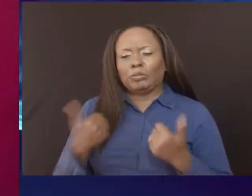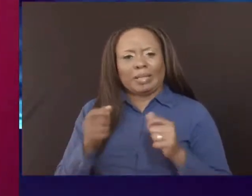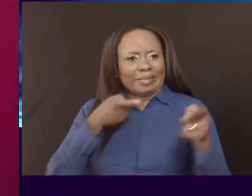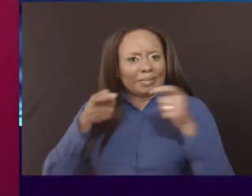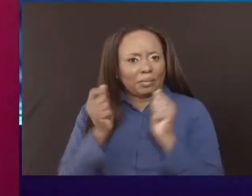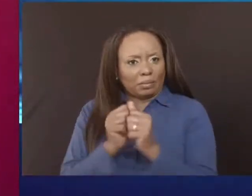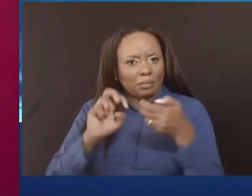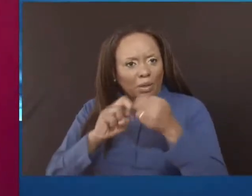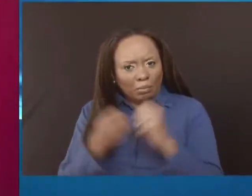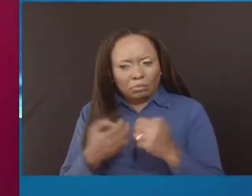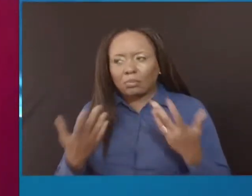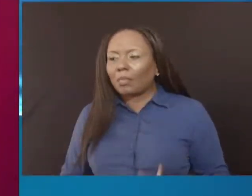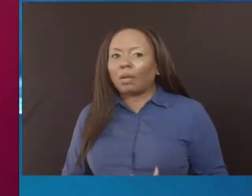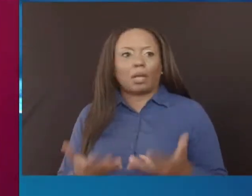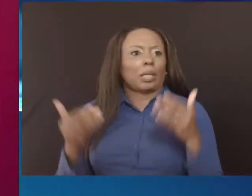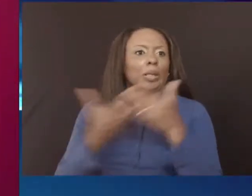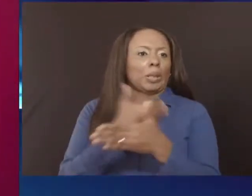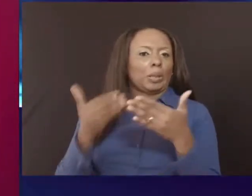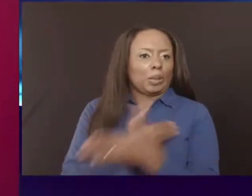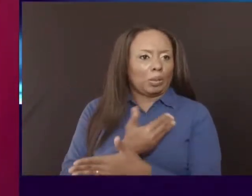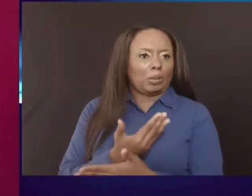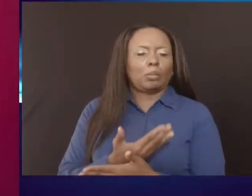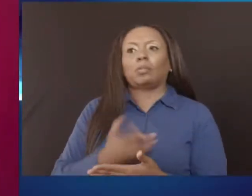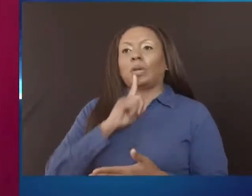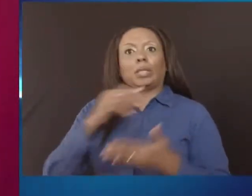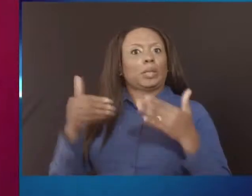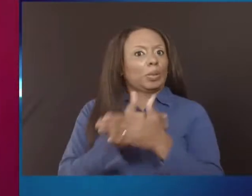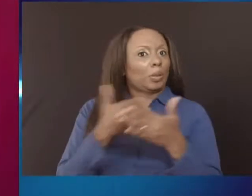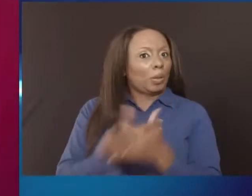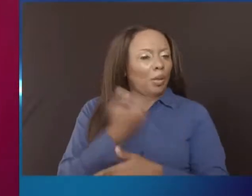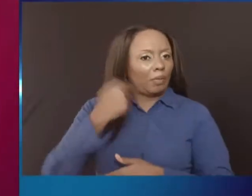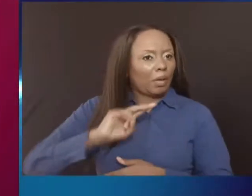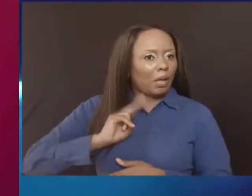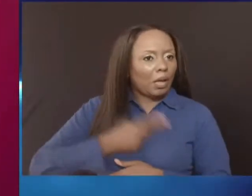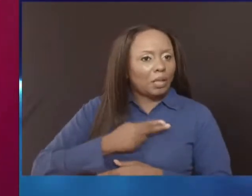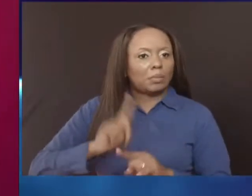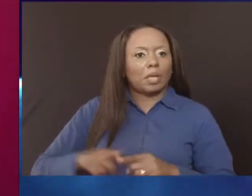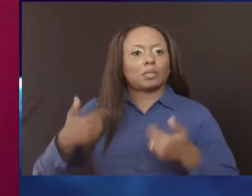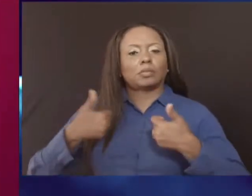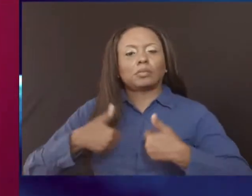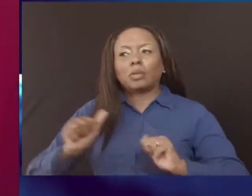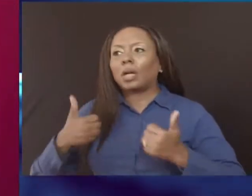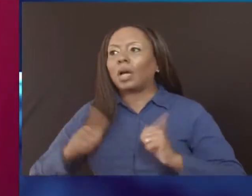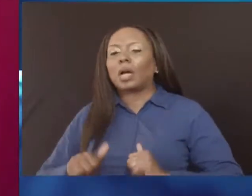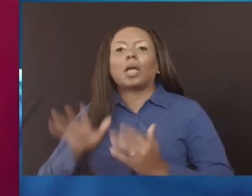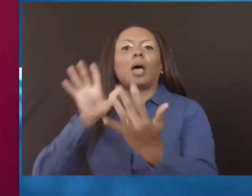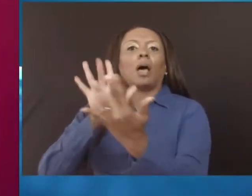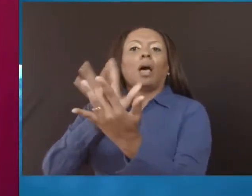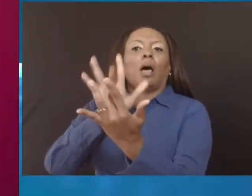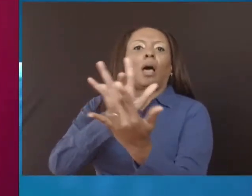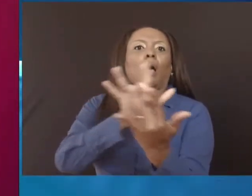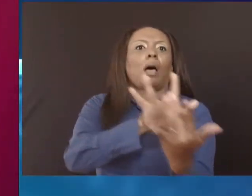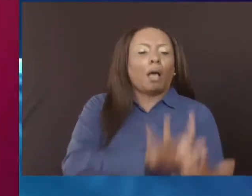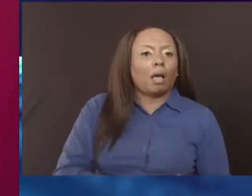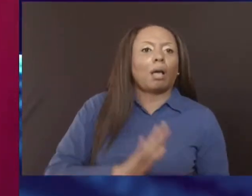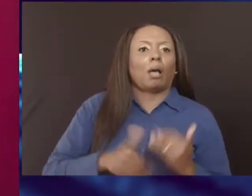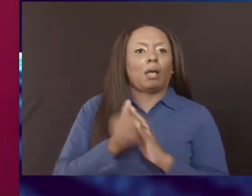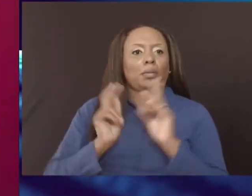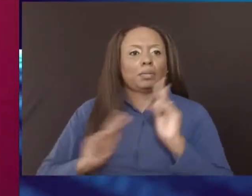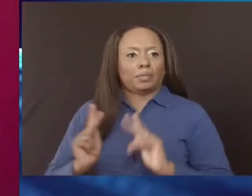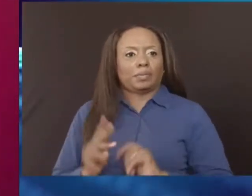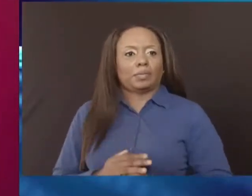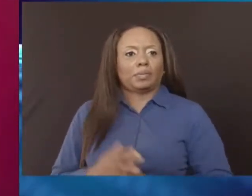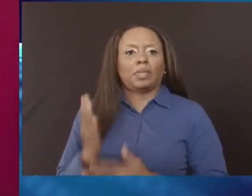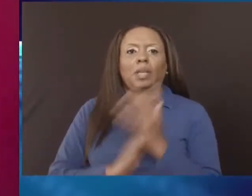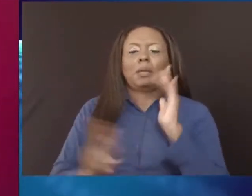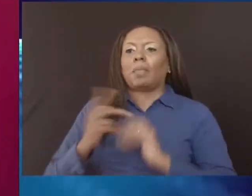it, understand that this is new to us, and we are trying our best to be able to get to everyone. This is a complaint